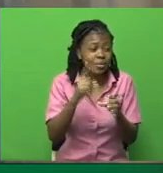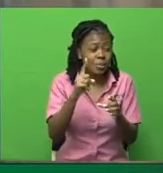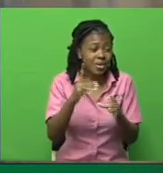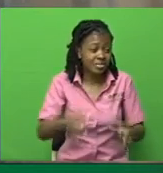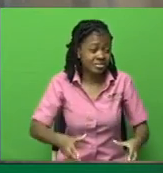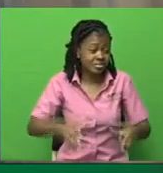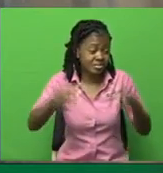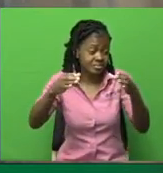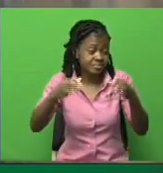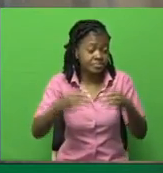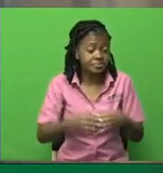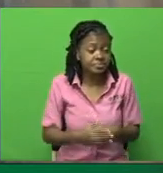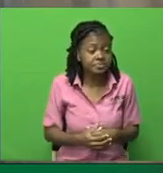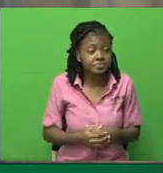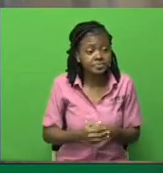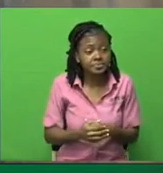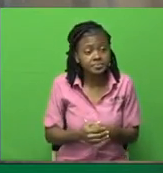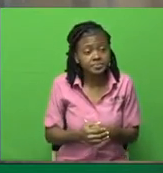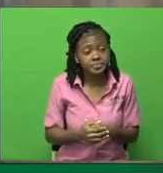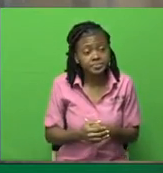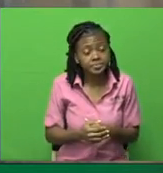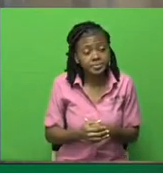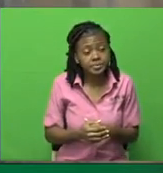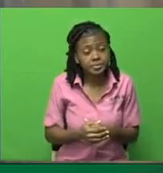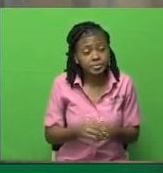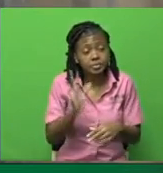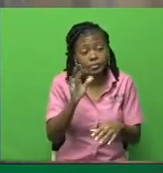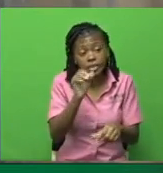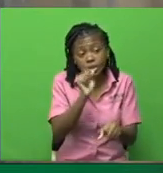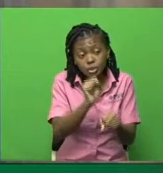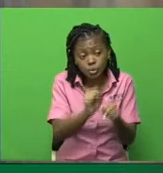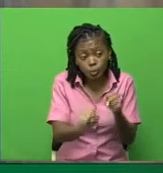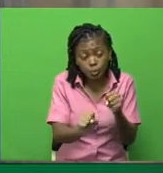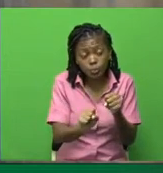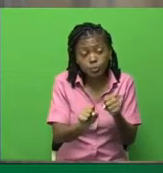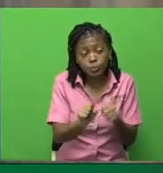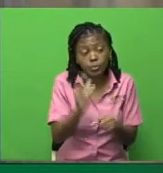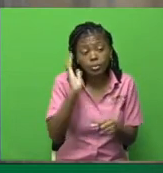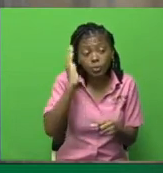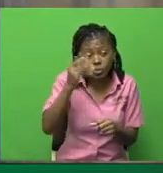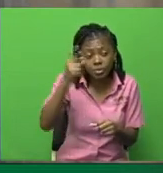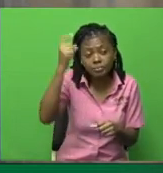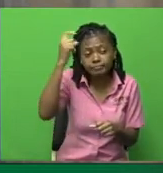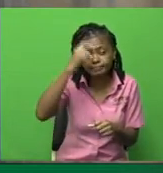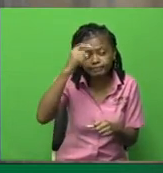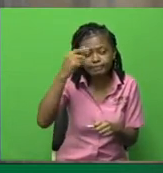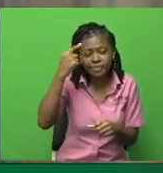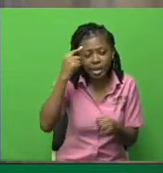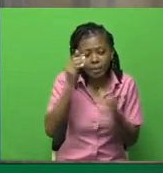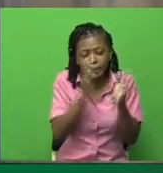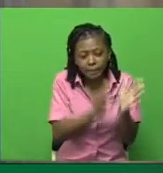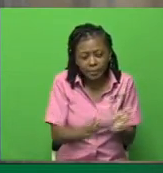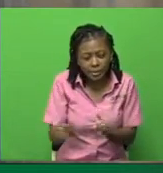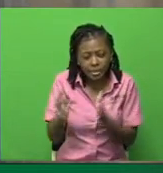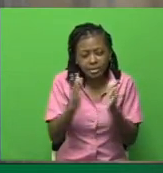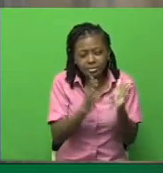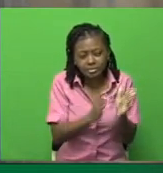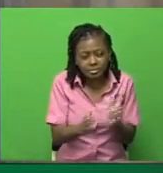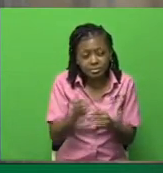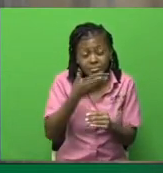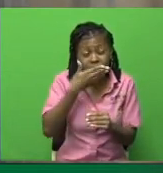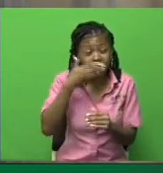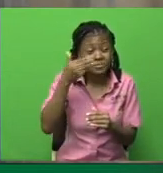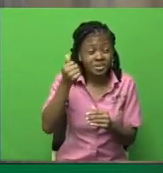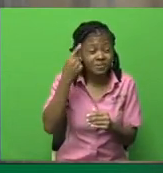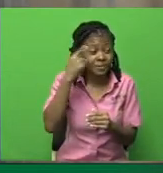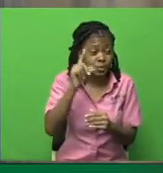to temper expectations of windfall extending into 2023 as was made clear by the